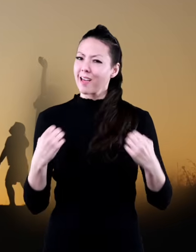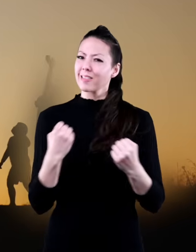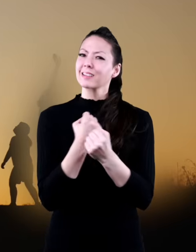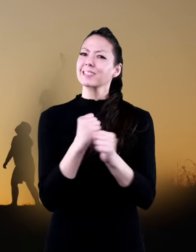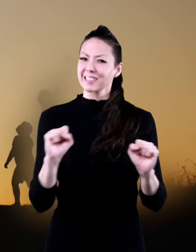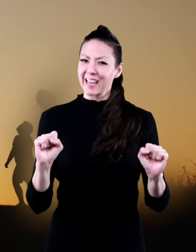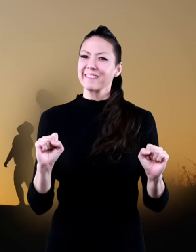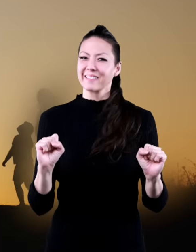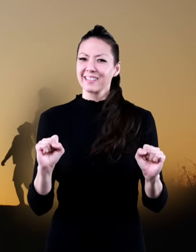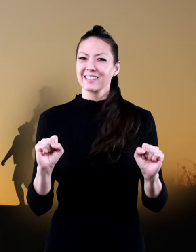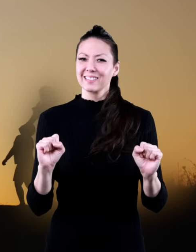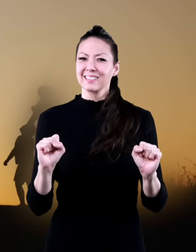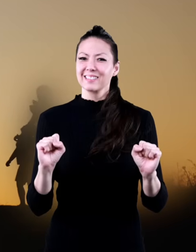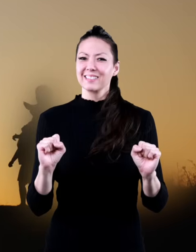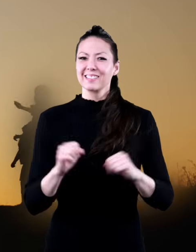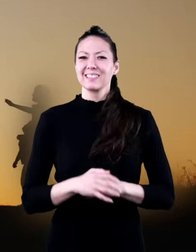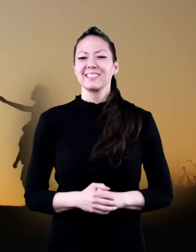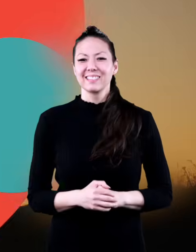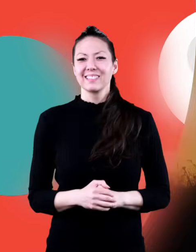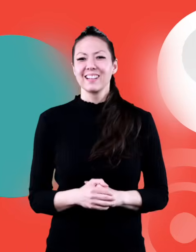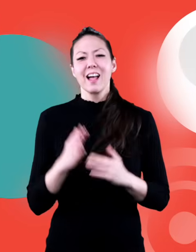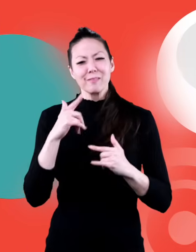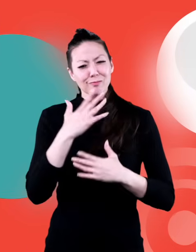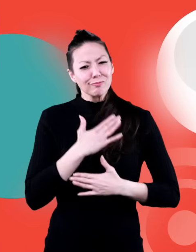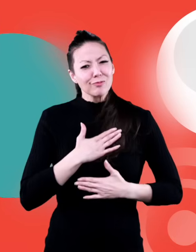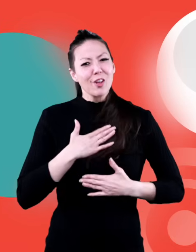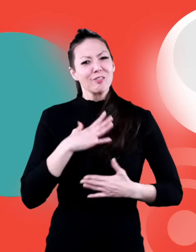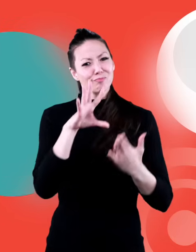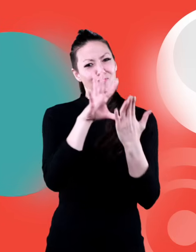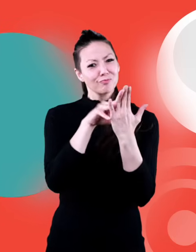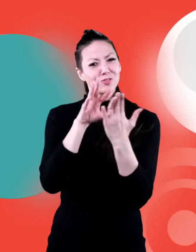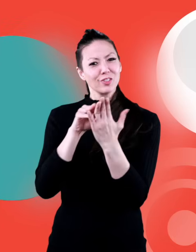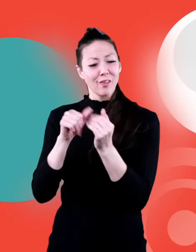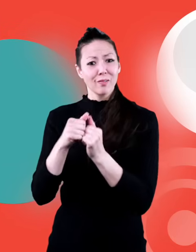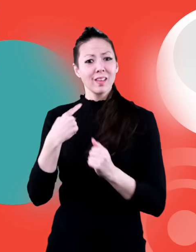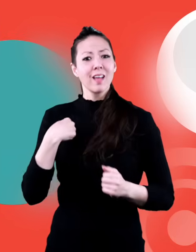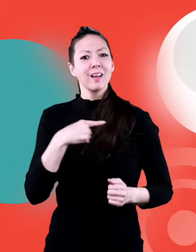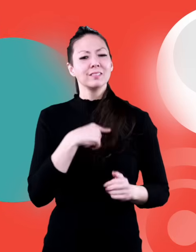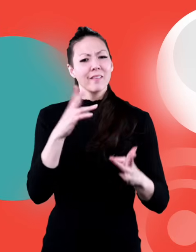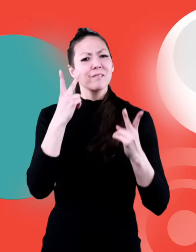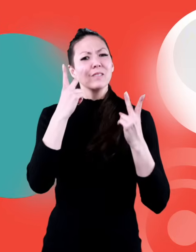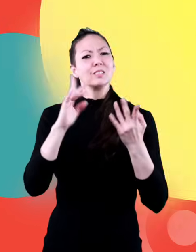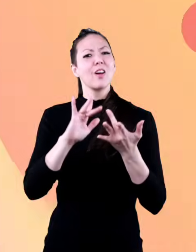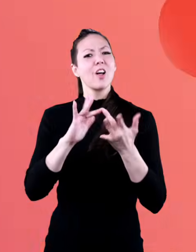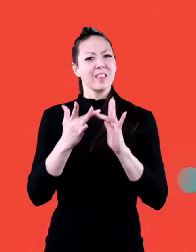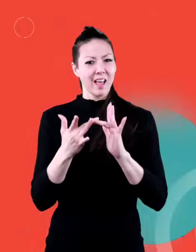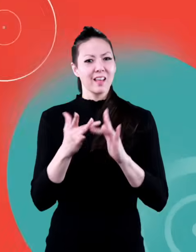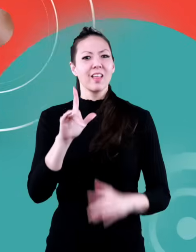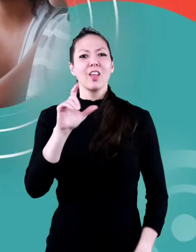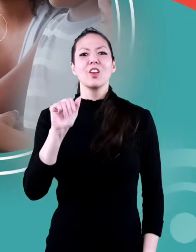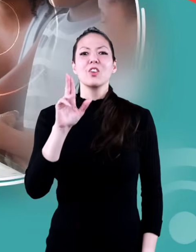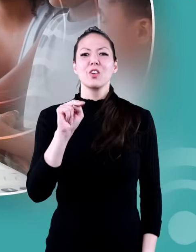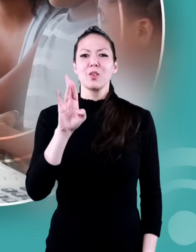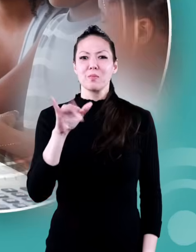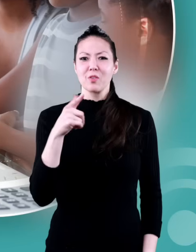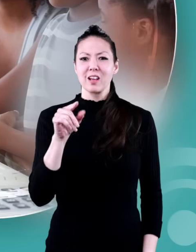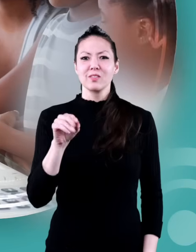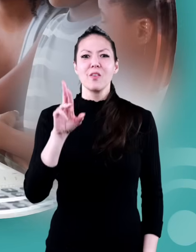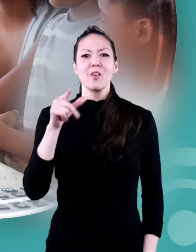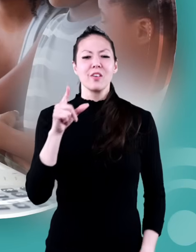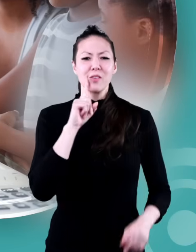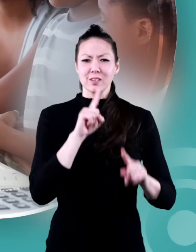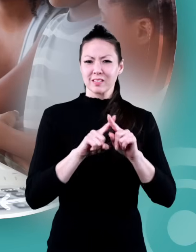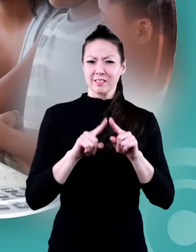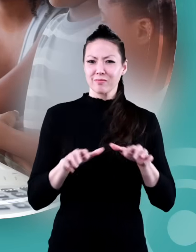healthy and safe hope you had fun learning with us visit us at learnbright.org